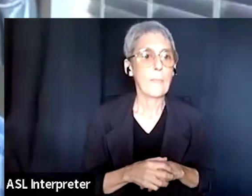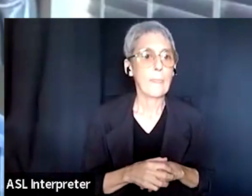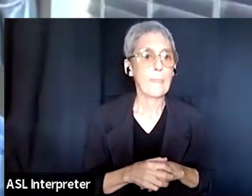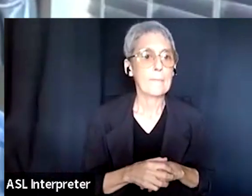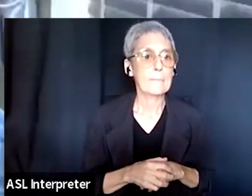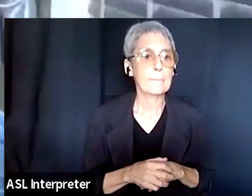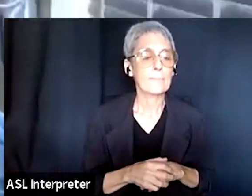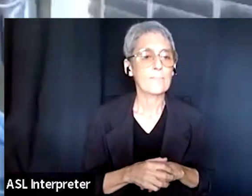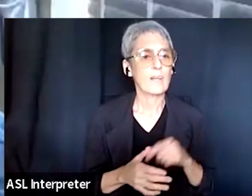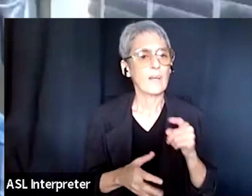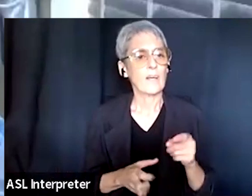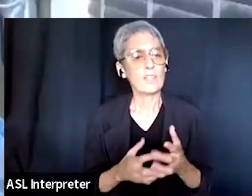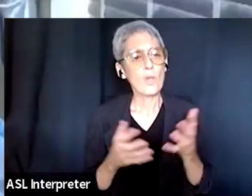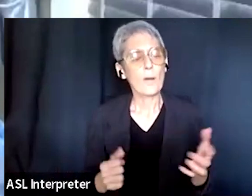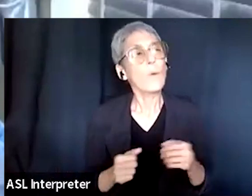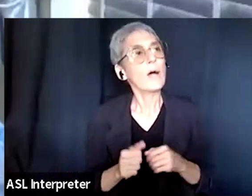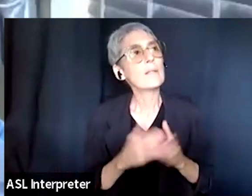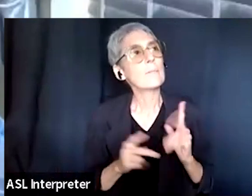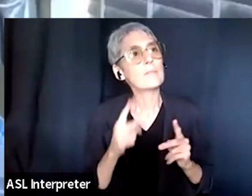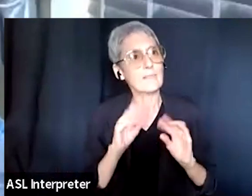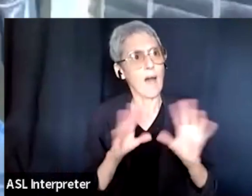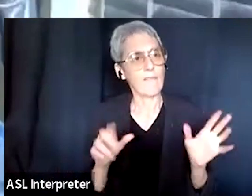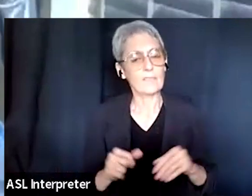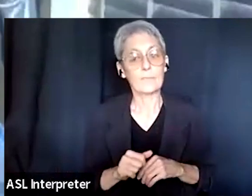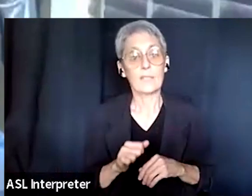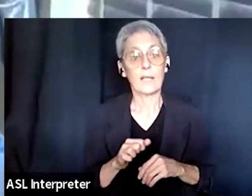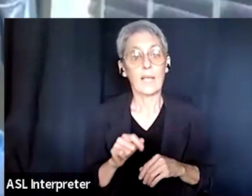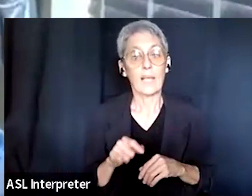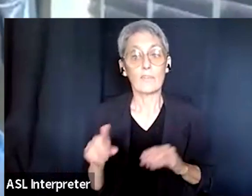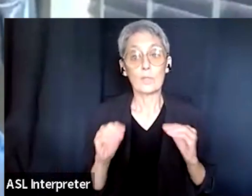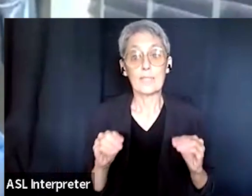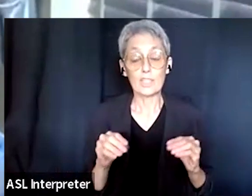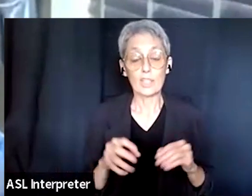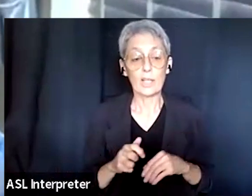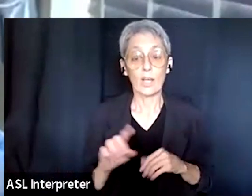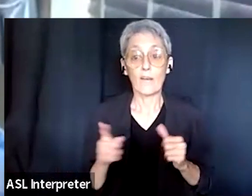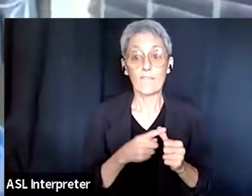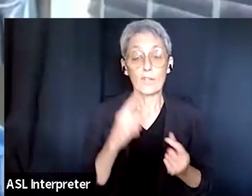well, some people would say, well, it's obvious. If you're teaching, your first thought should be,